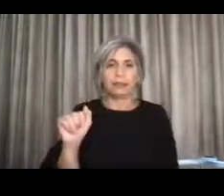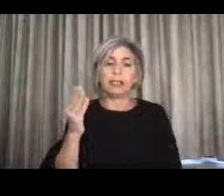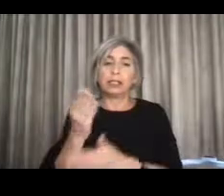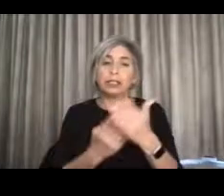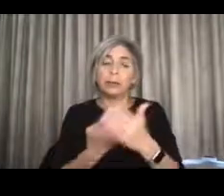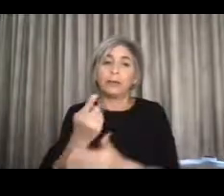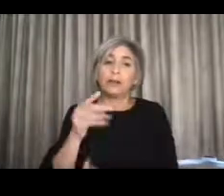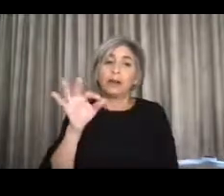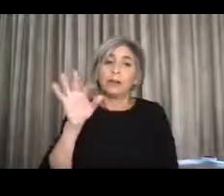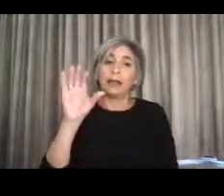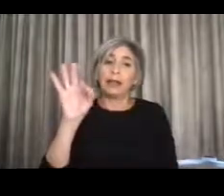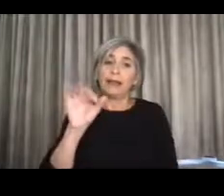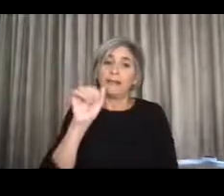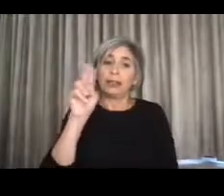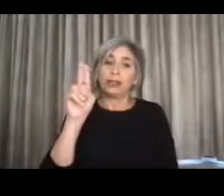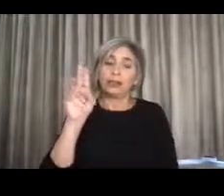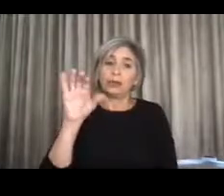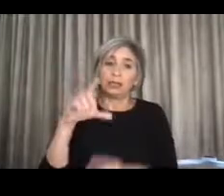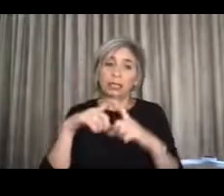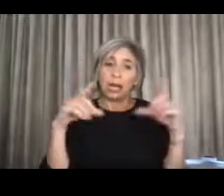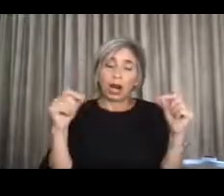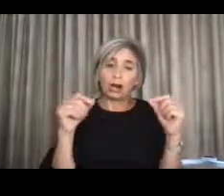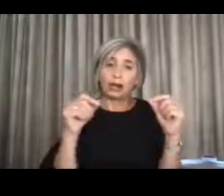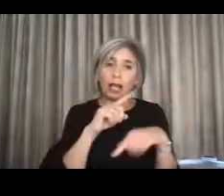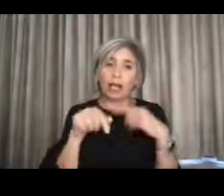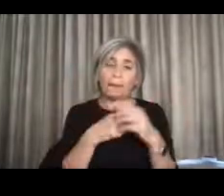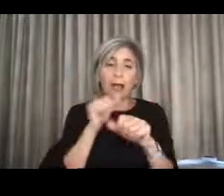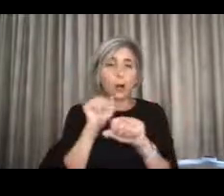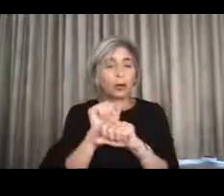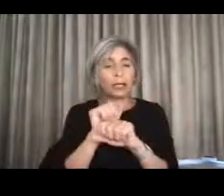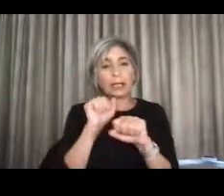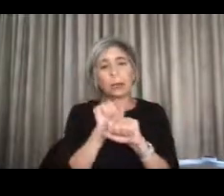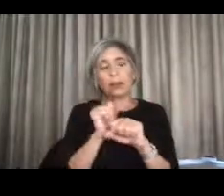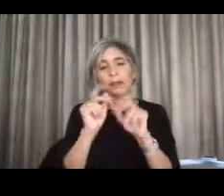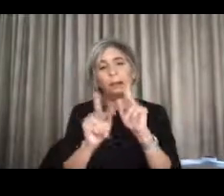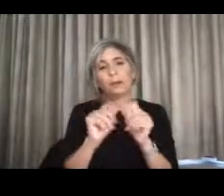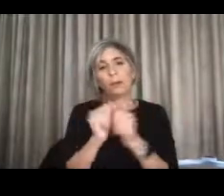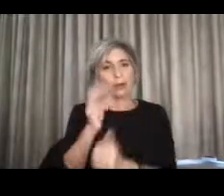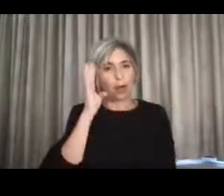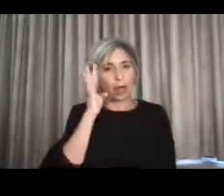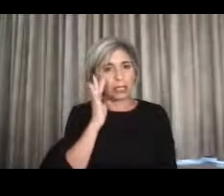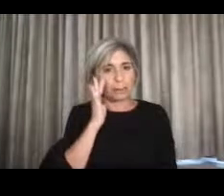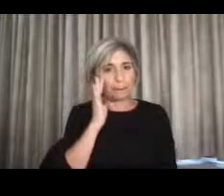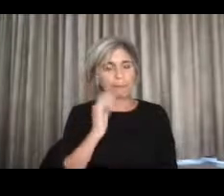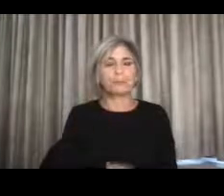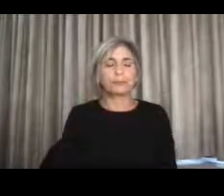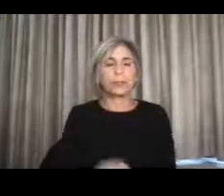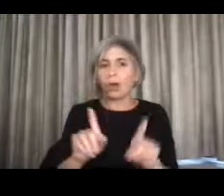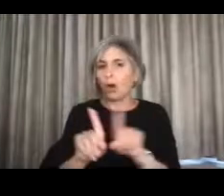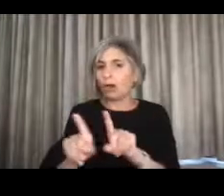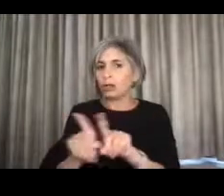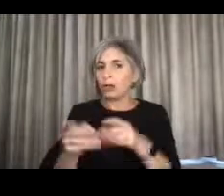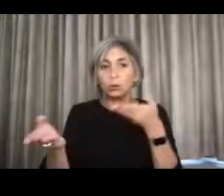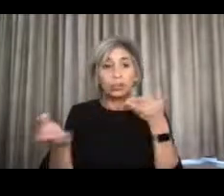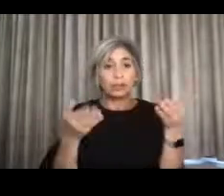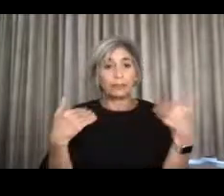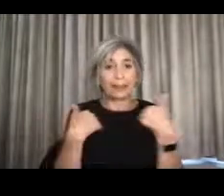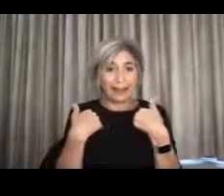CARD to give a training about working with individuals with autism. We will also cover service